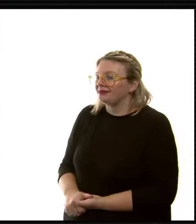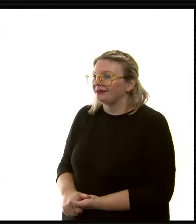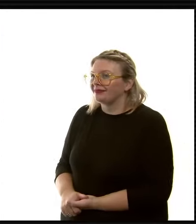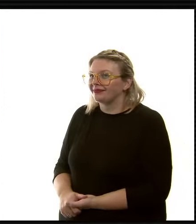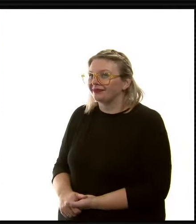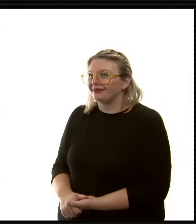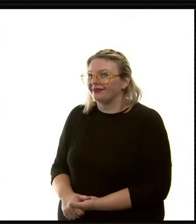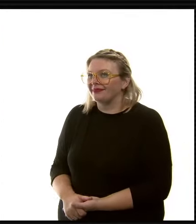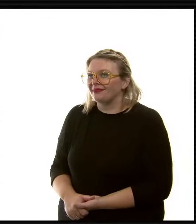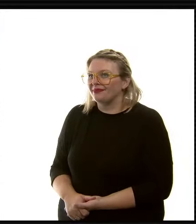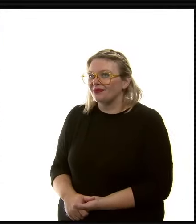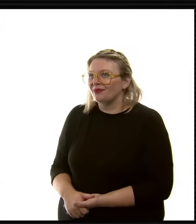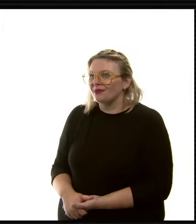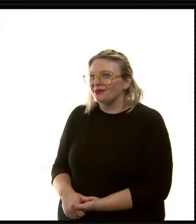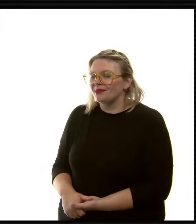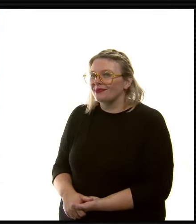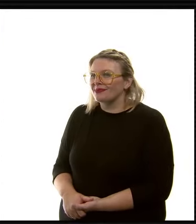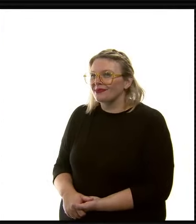and Tara.